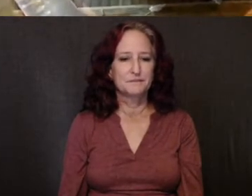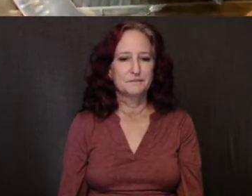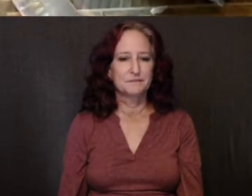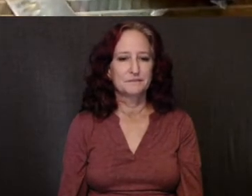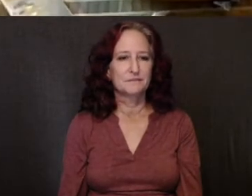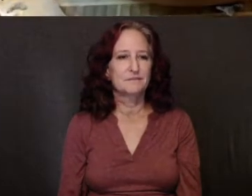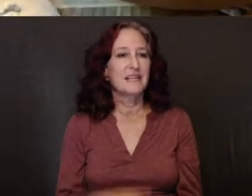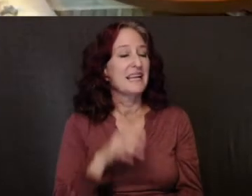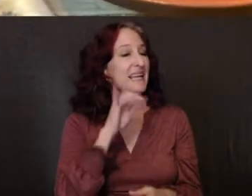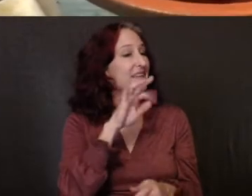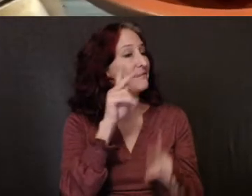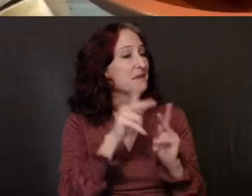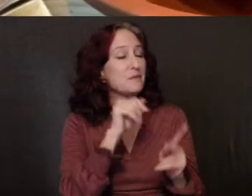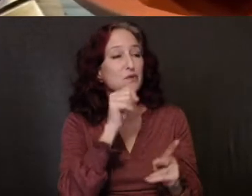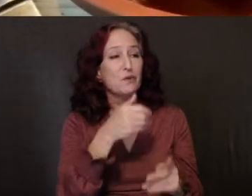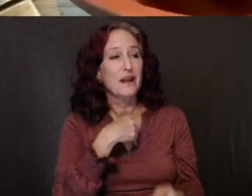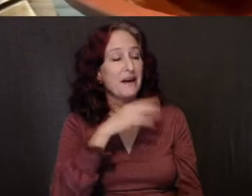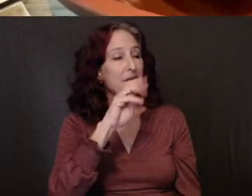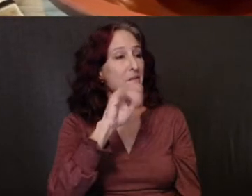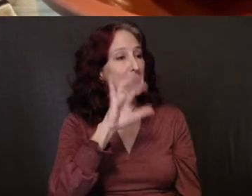so I would do some sort of